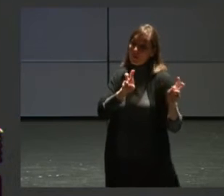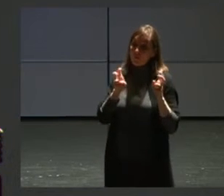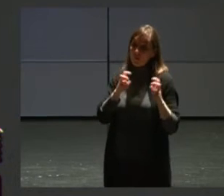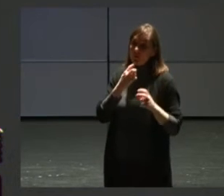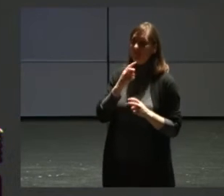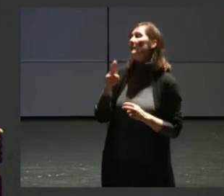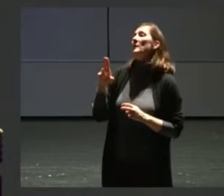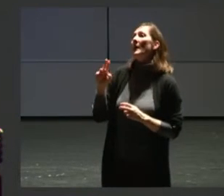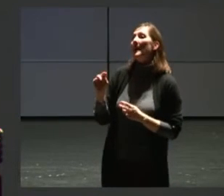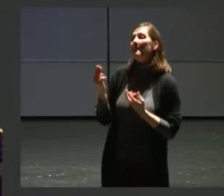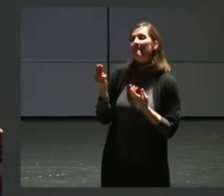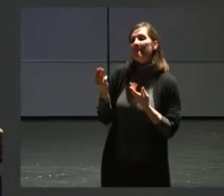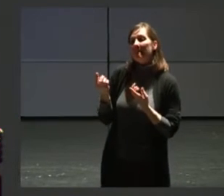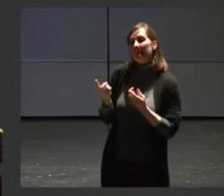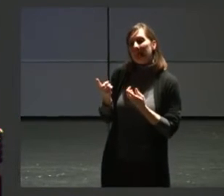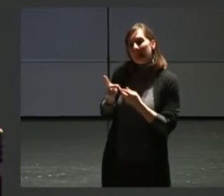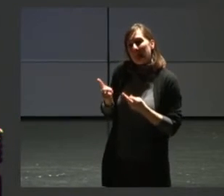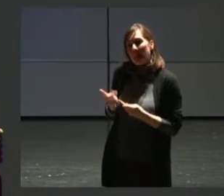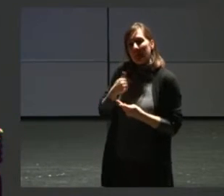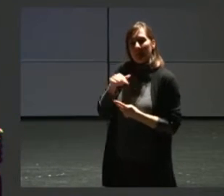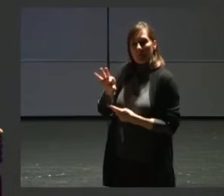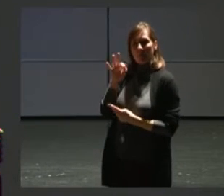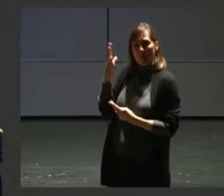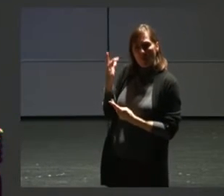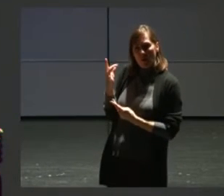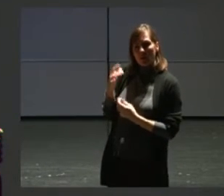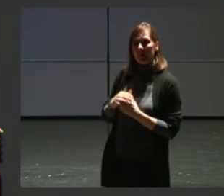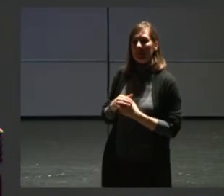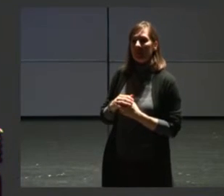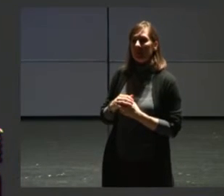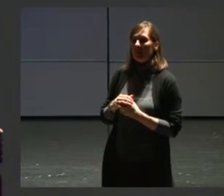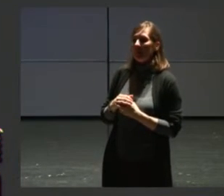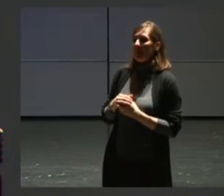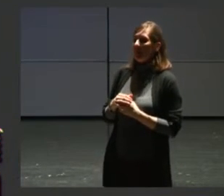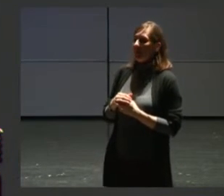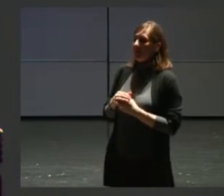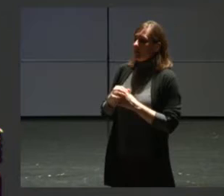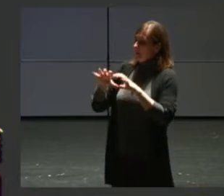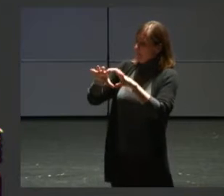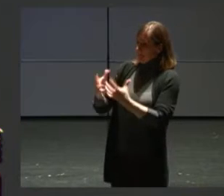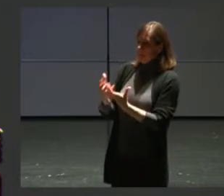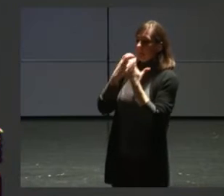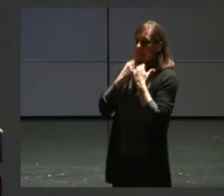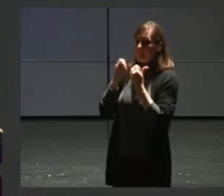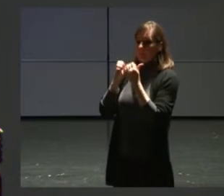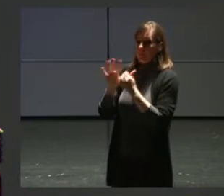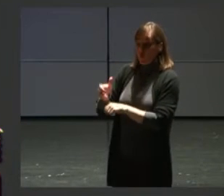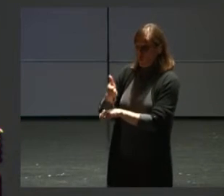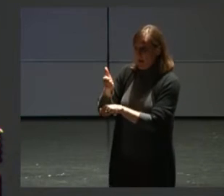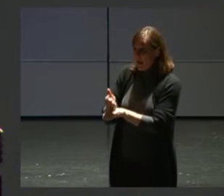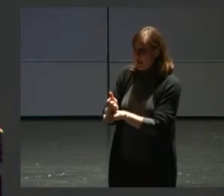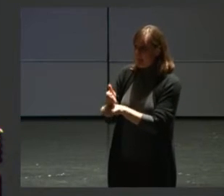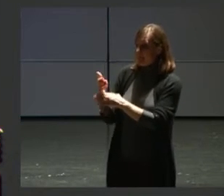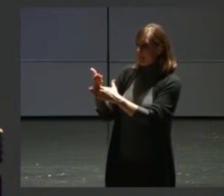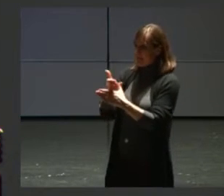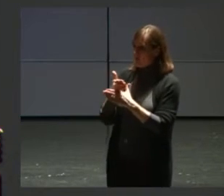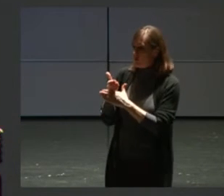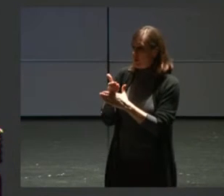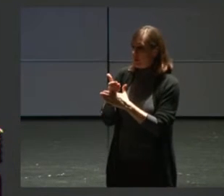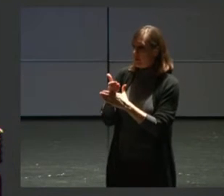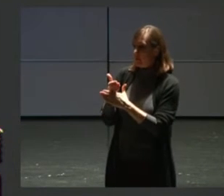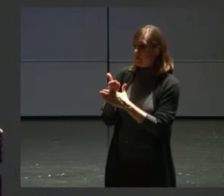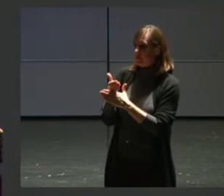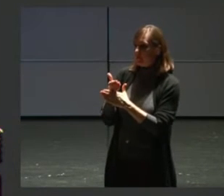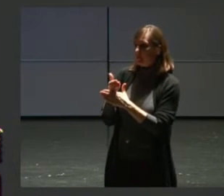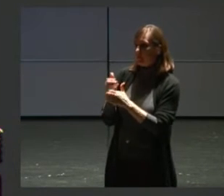UWM is a place that we choose because there is a value created that is a shared value for the community, for the students, and